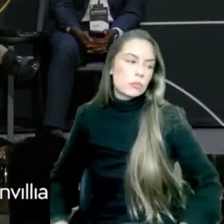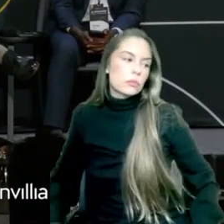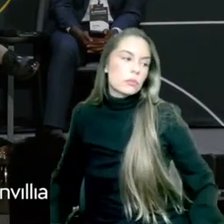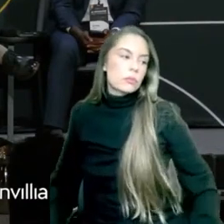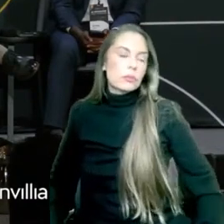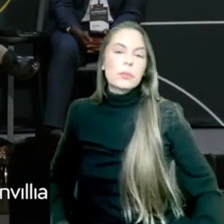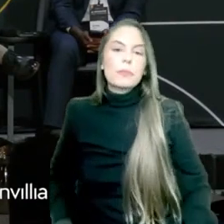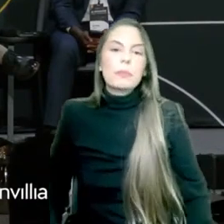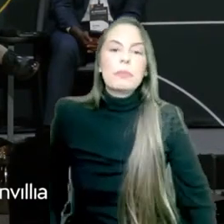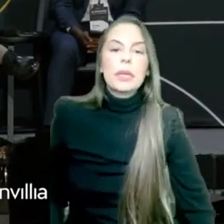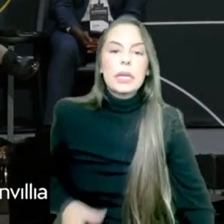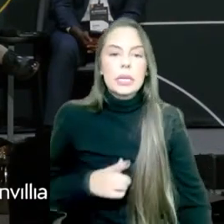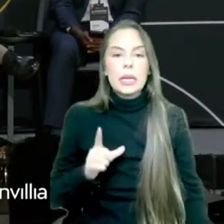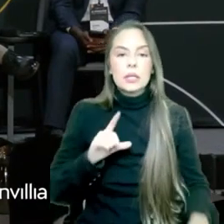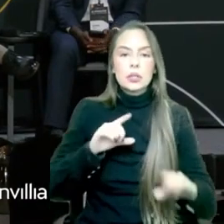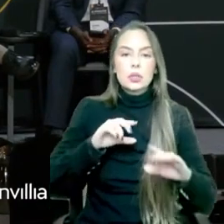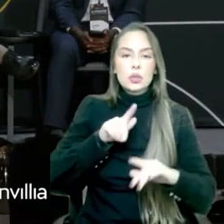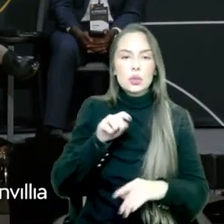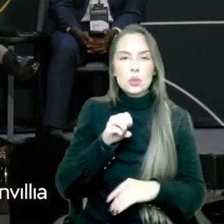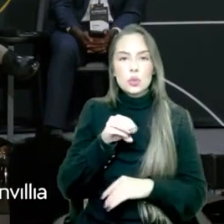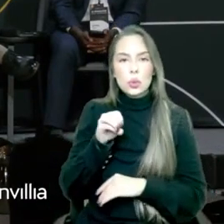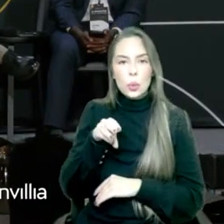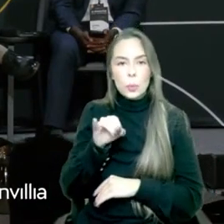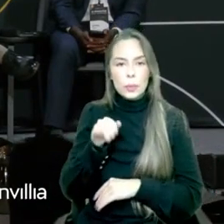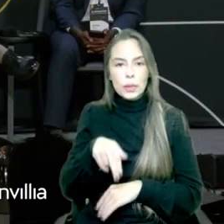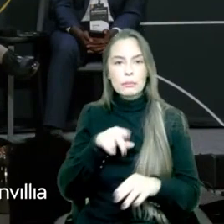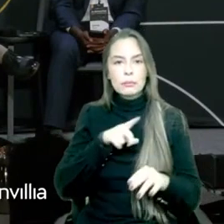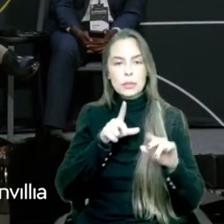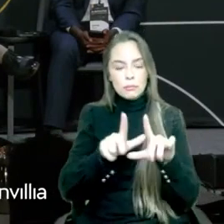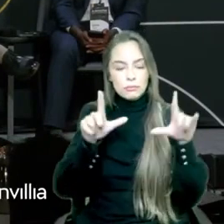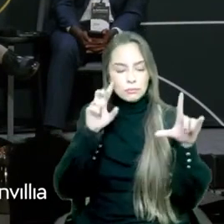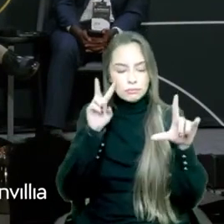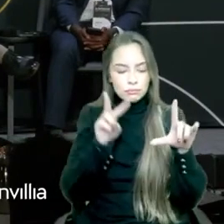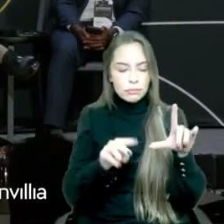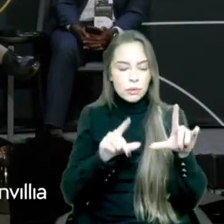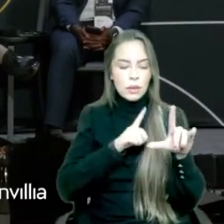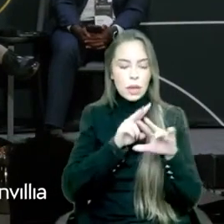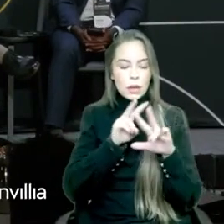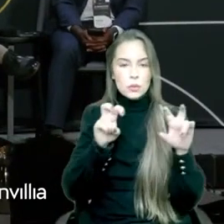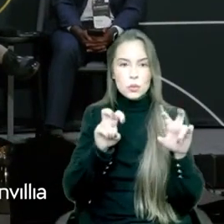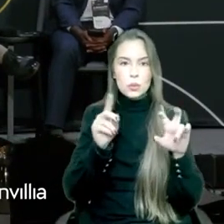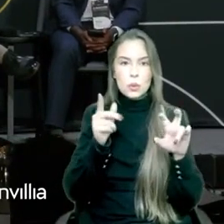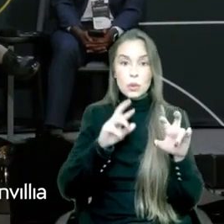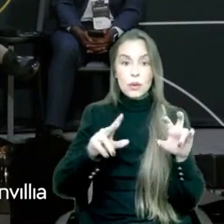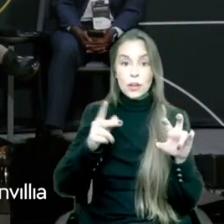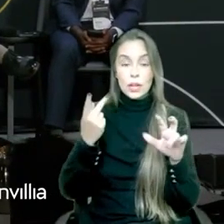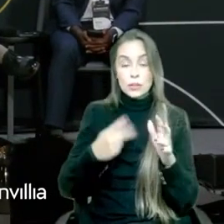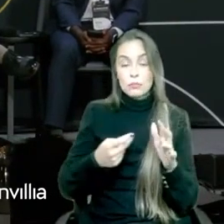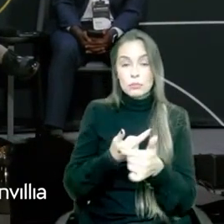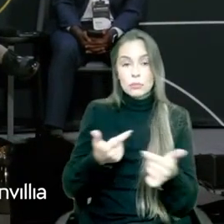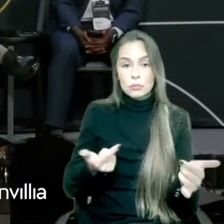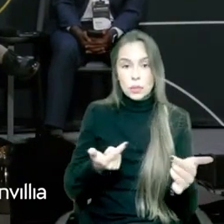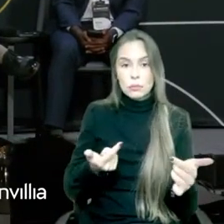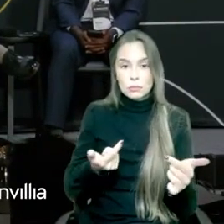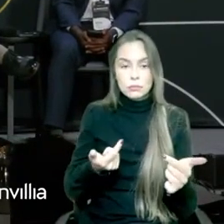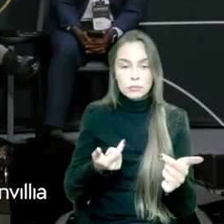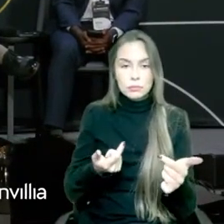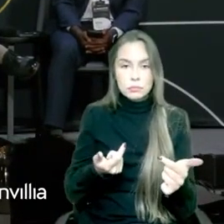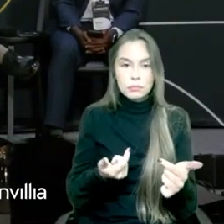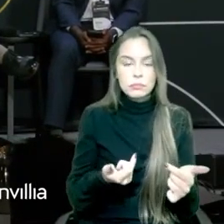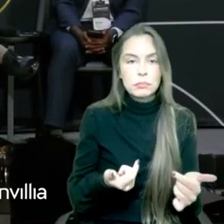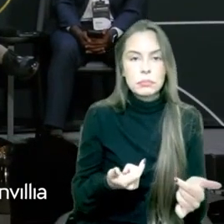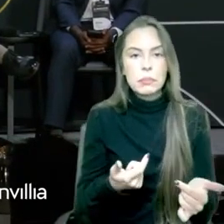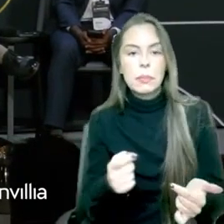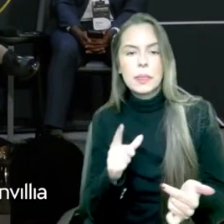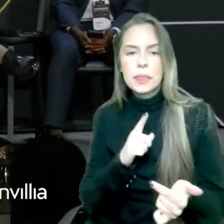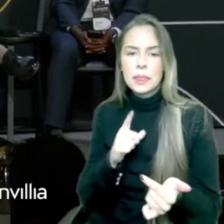information from echo chambers, things that you only like, you are not actually hearing to other people. The rate of suicides have gone